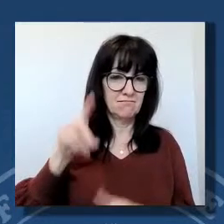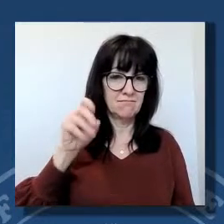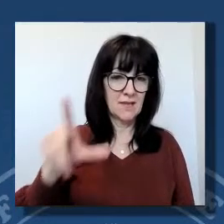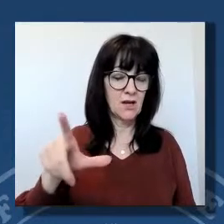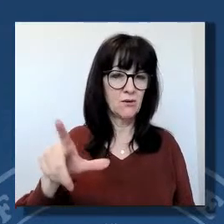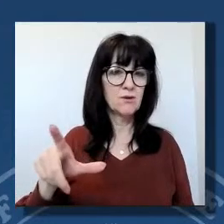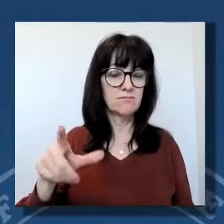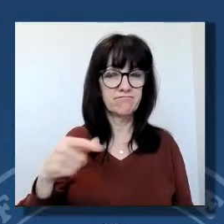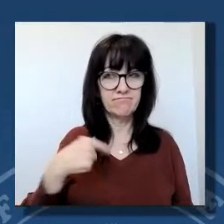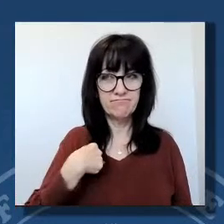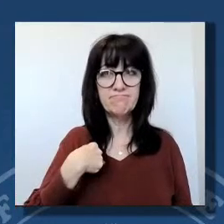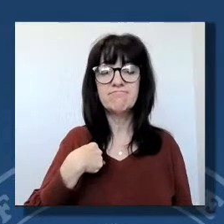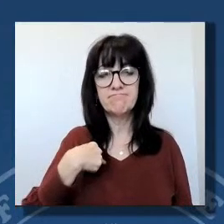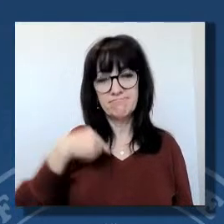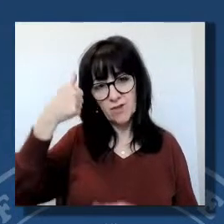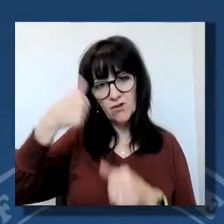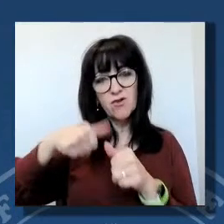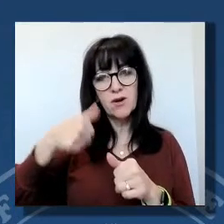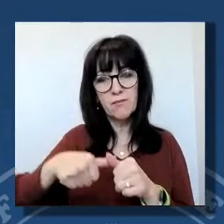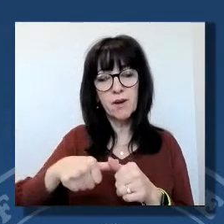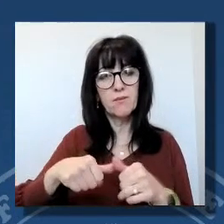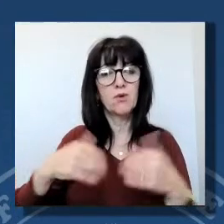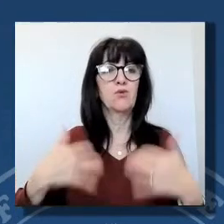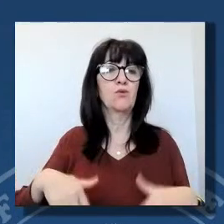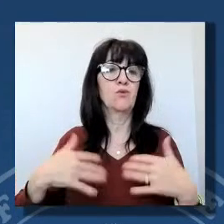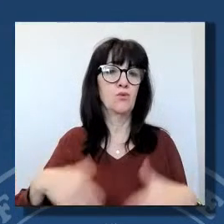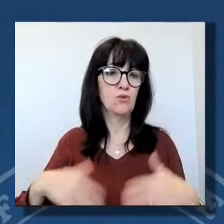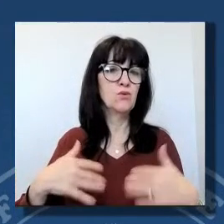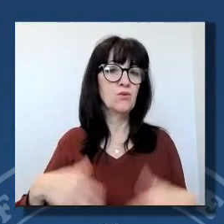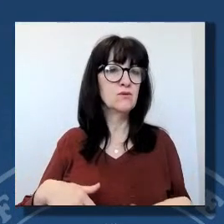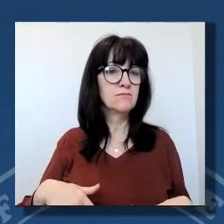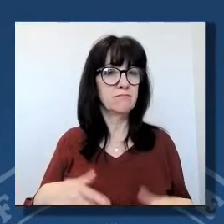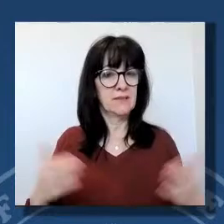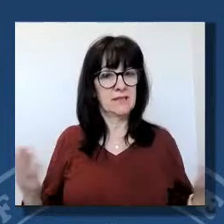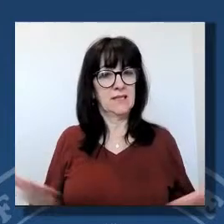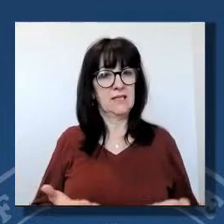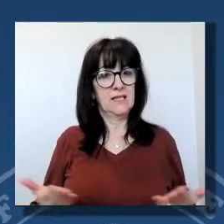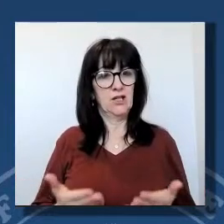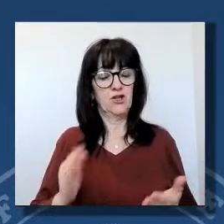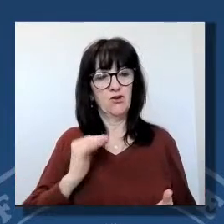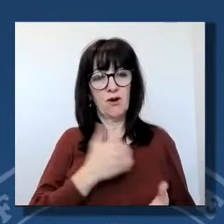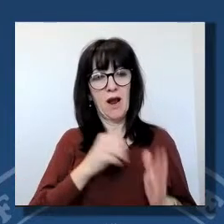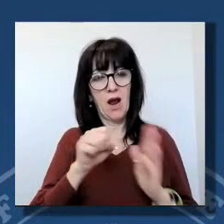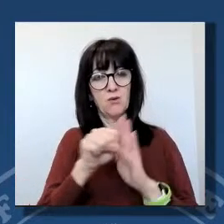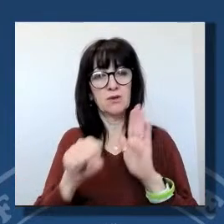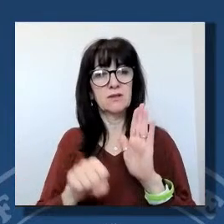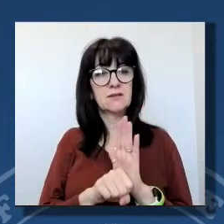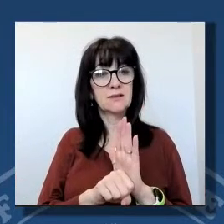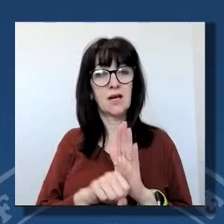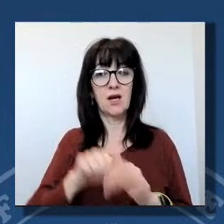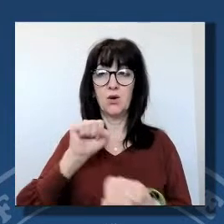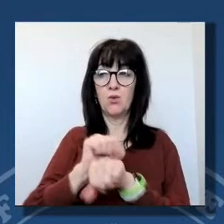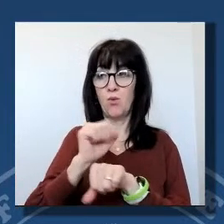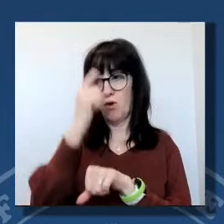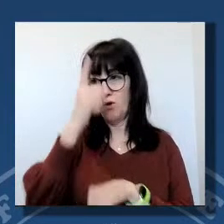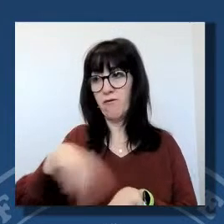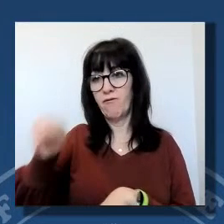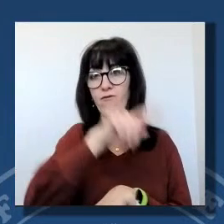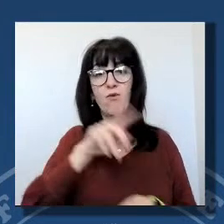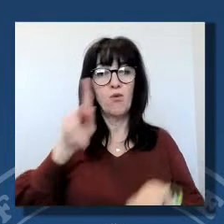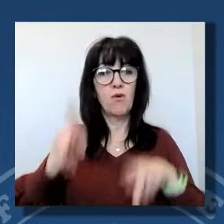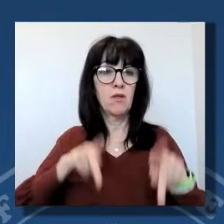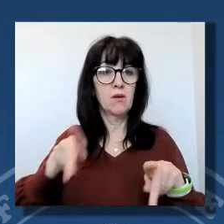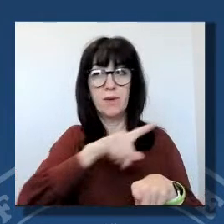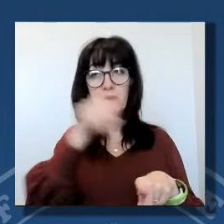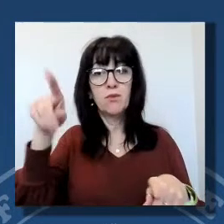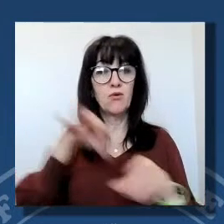day of how special it is to serve as an elected official in our state. And the reason is that